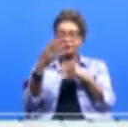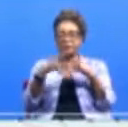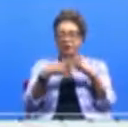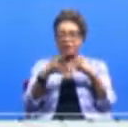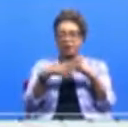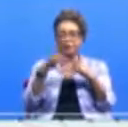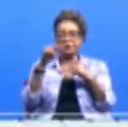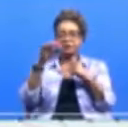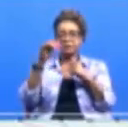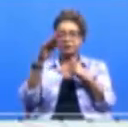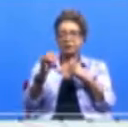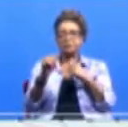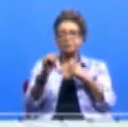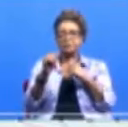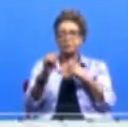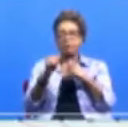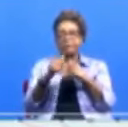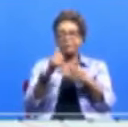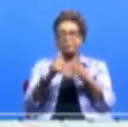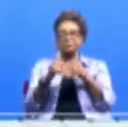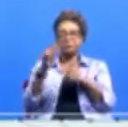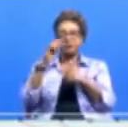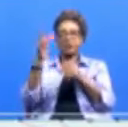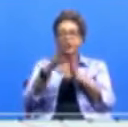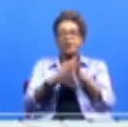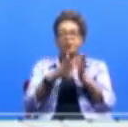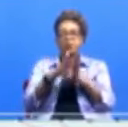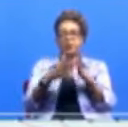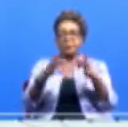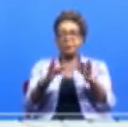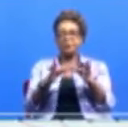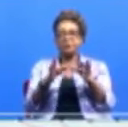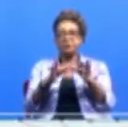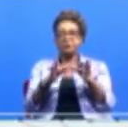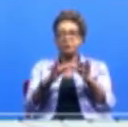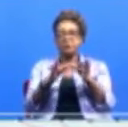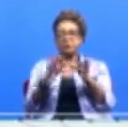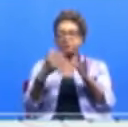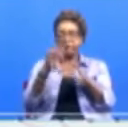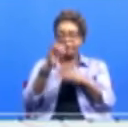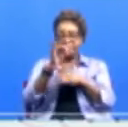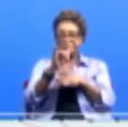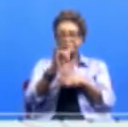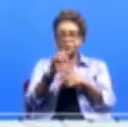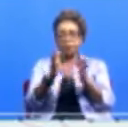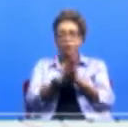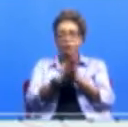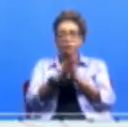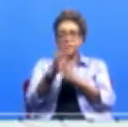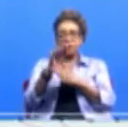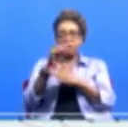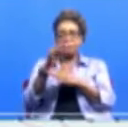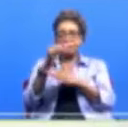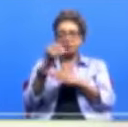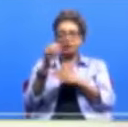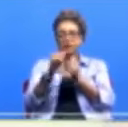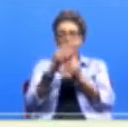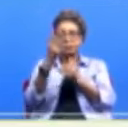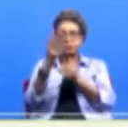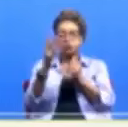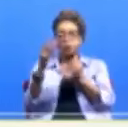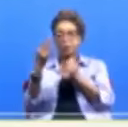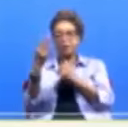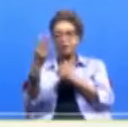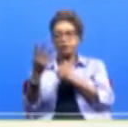Golf Series opener at the Kenya Railways Club. In Division 2, pitting players with handicaps ranging from 13 to